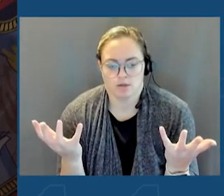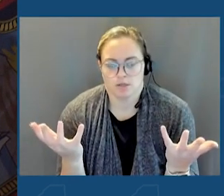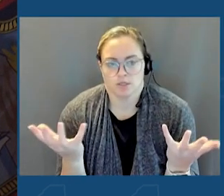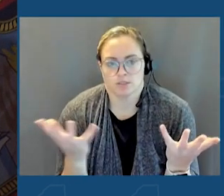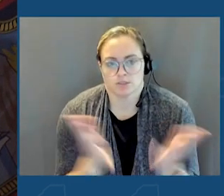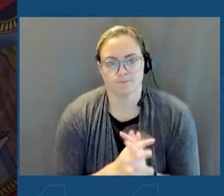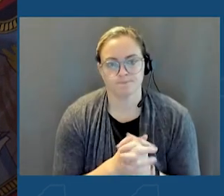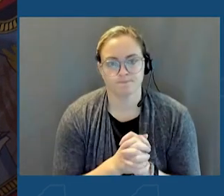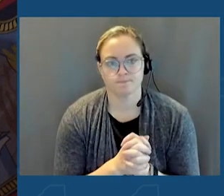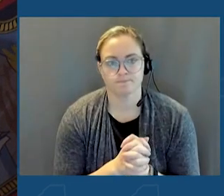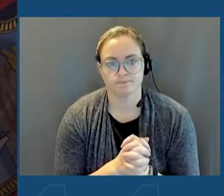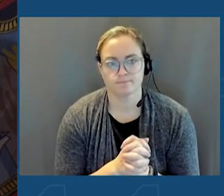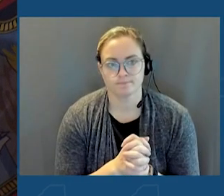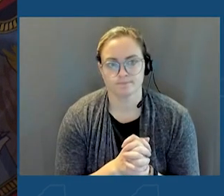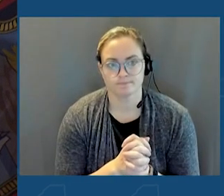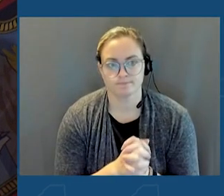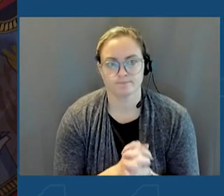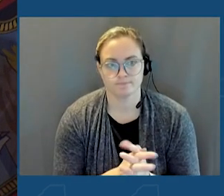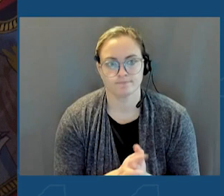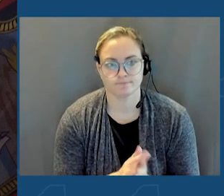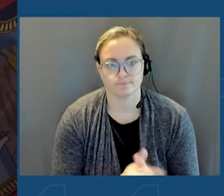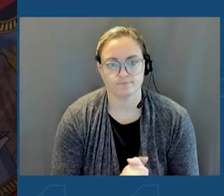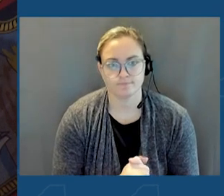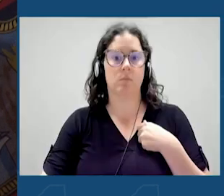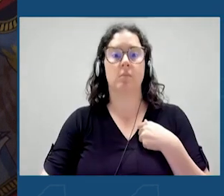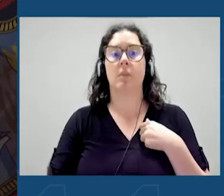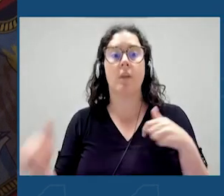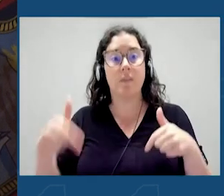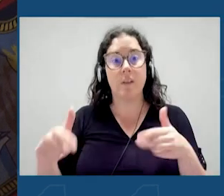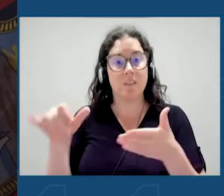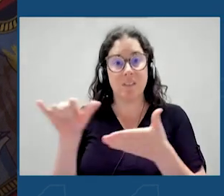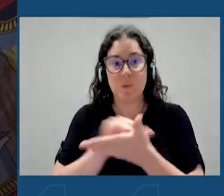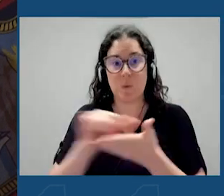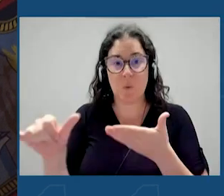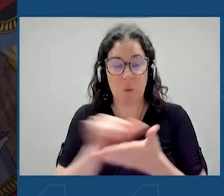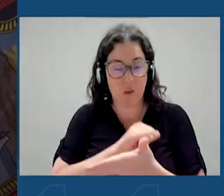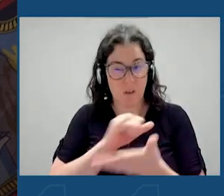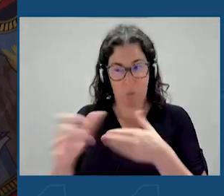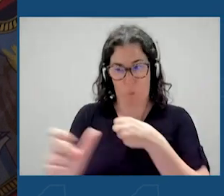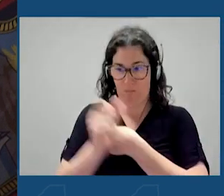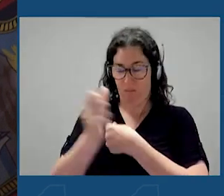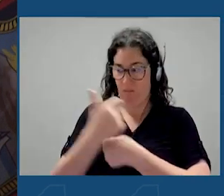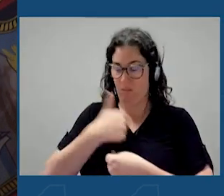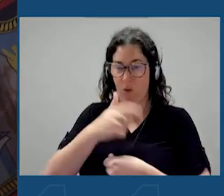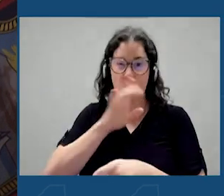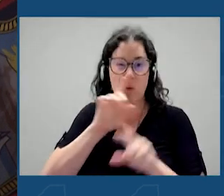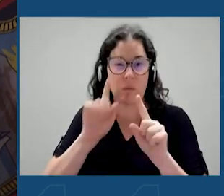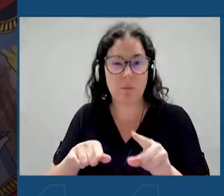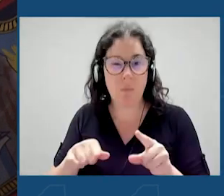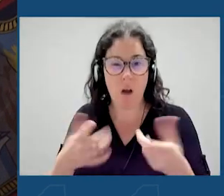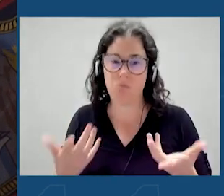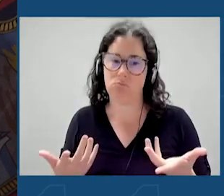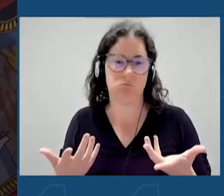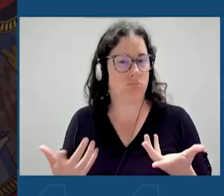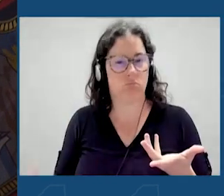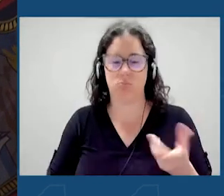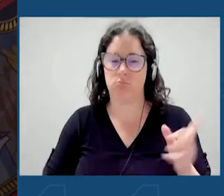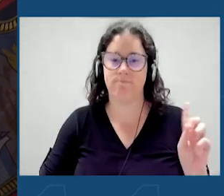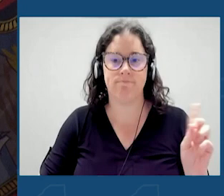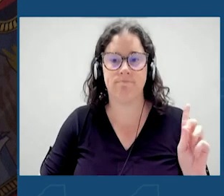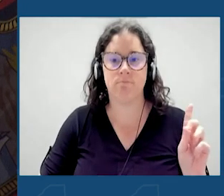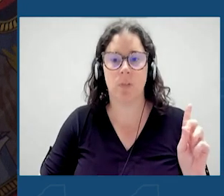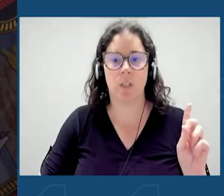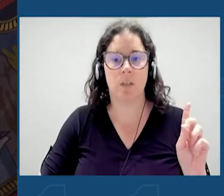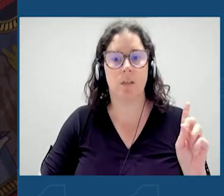This is New York. We don't respond well to threats. So last year, we